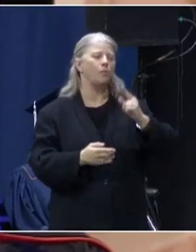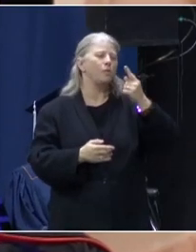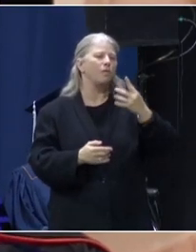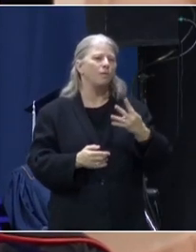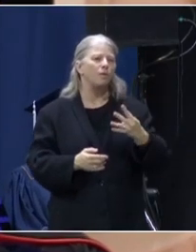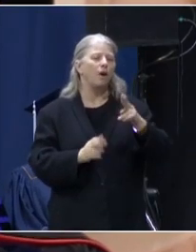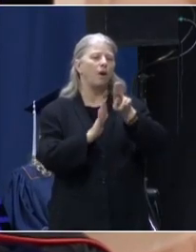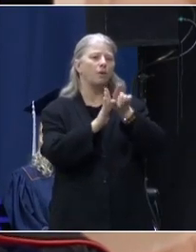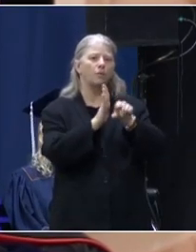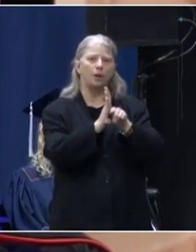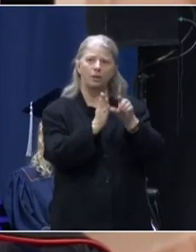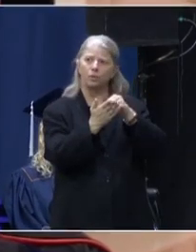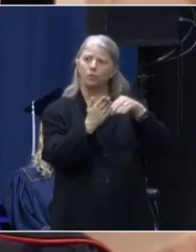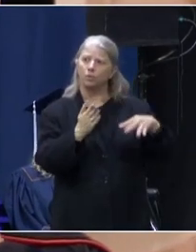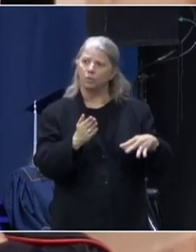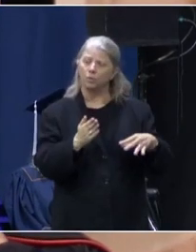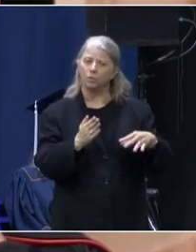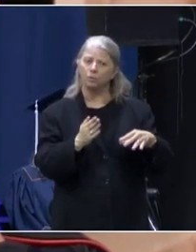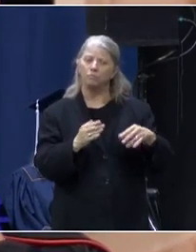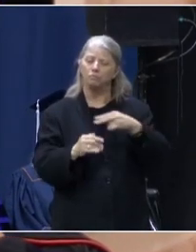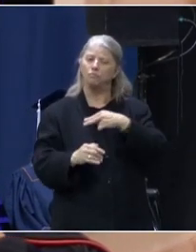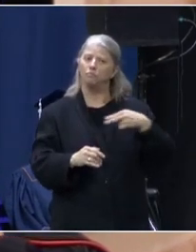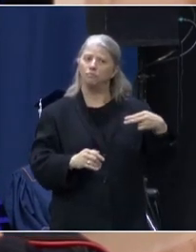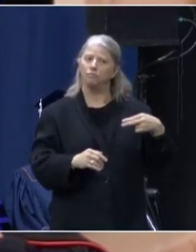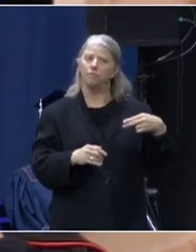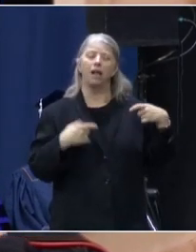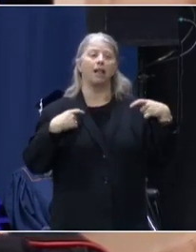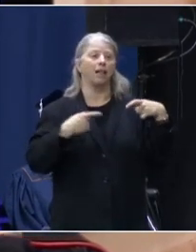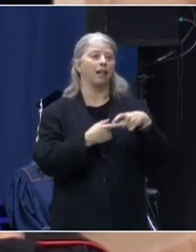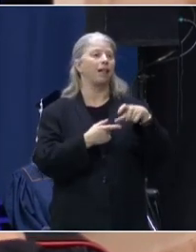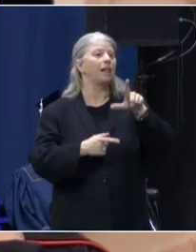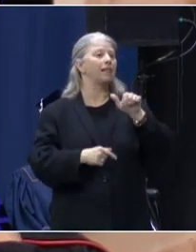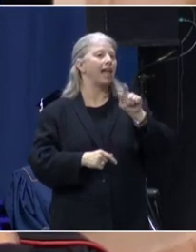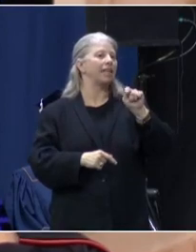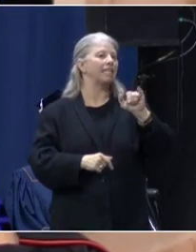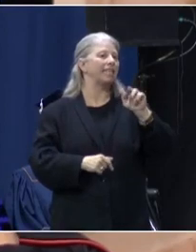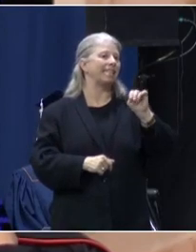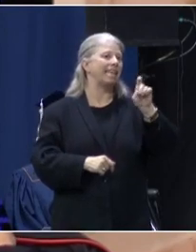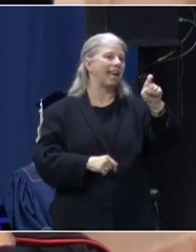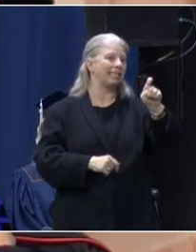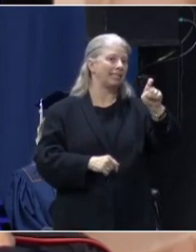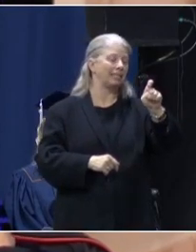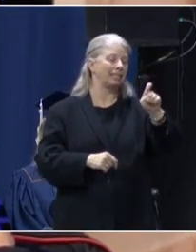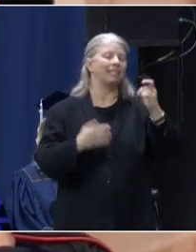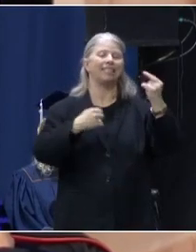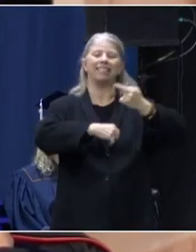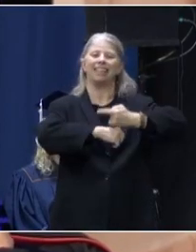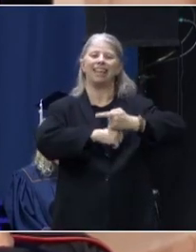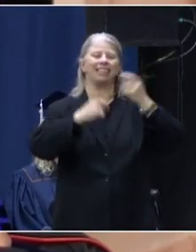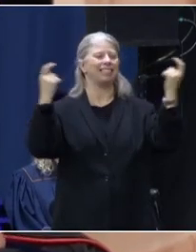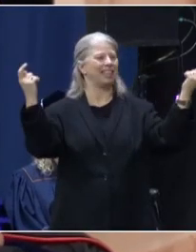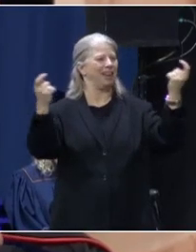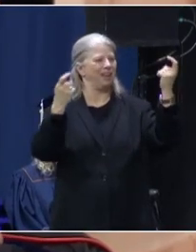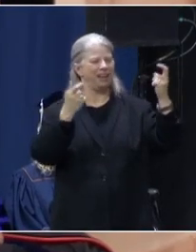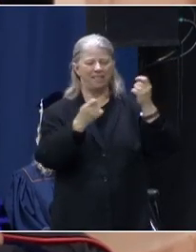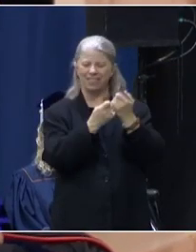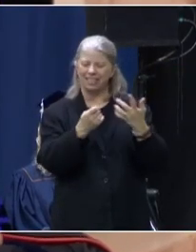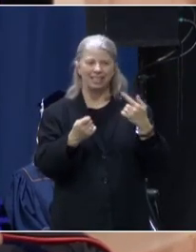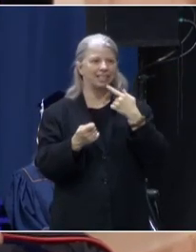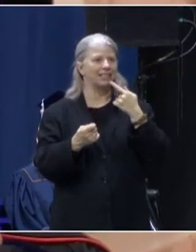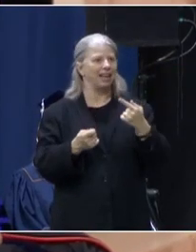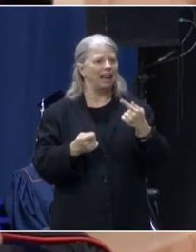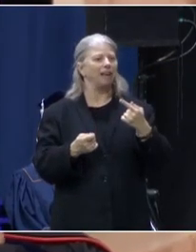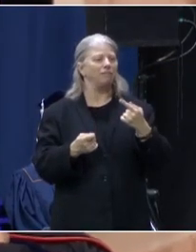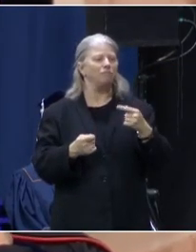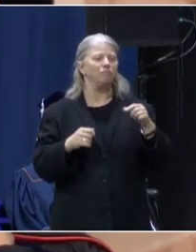our undergraduate students identify as Latinx, today is about celebrating all that say, si se